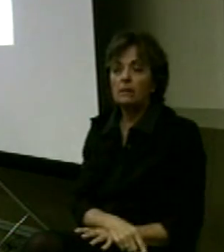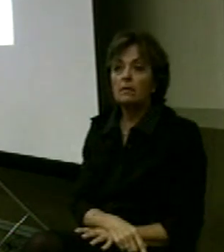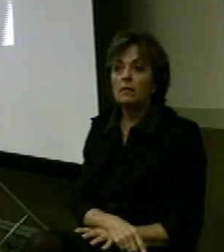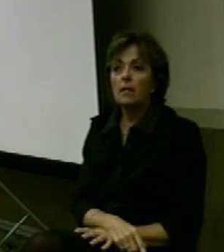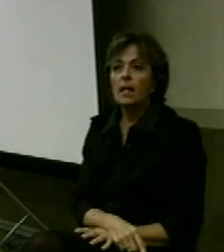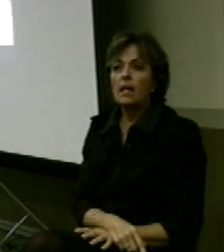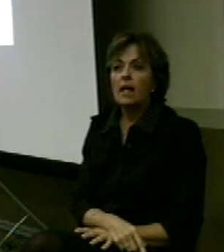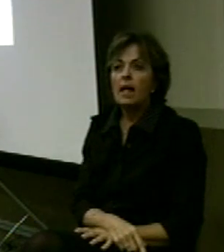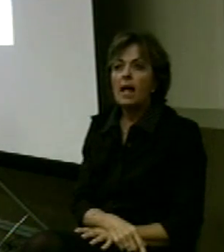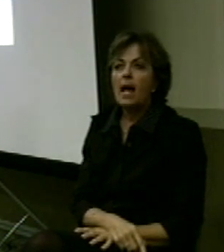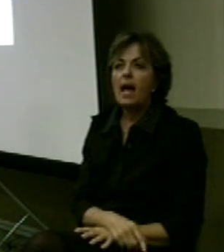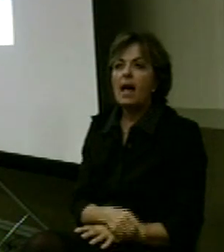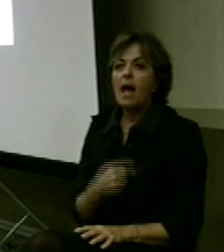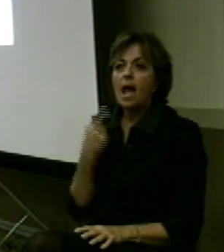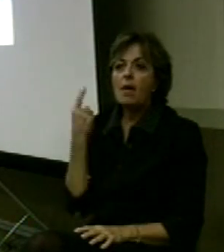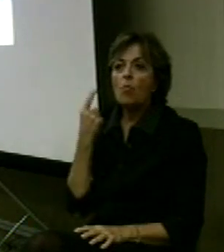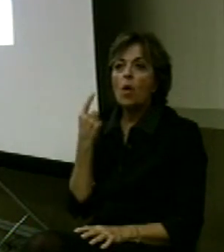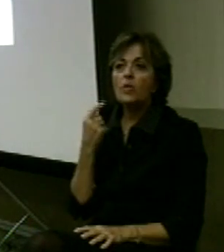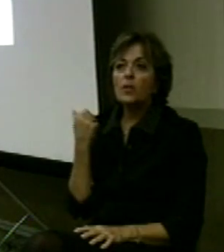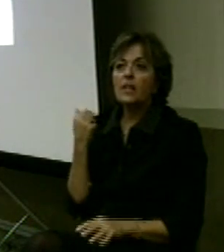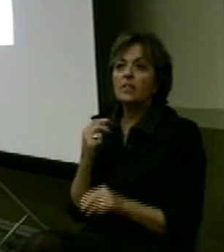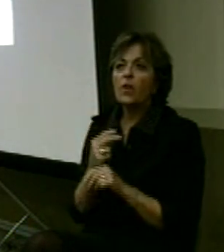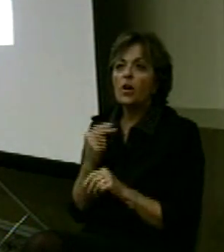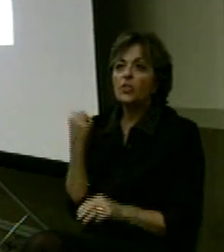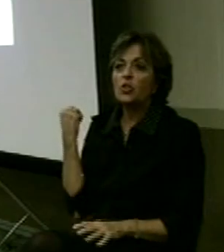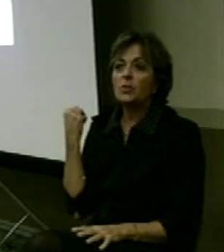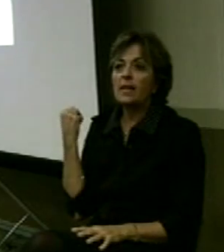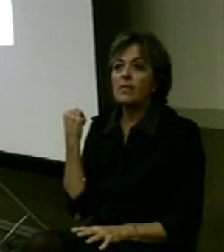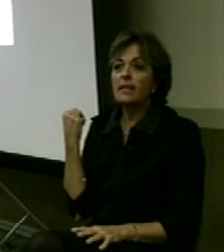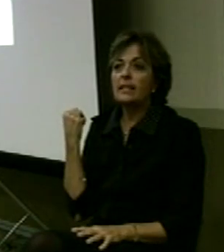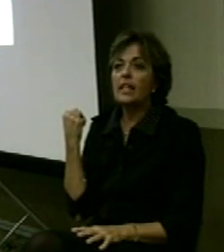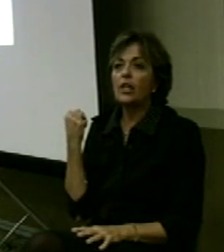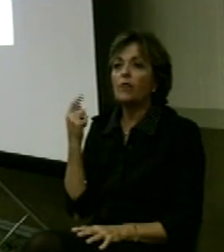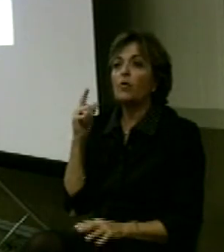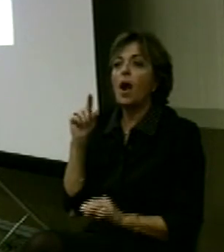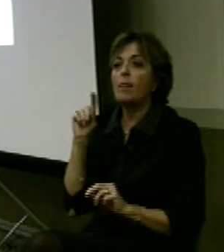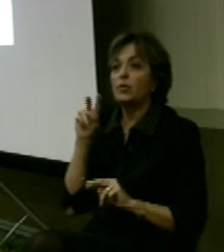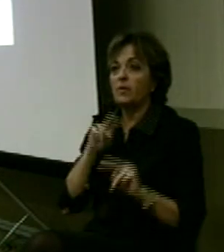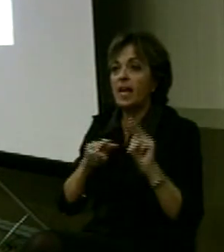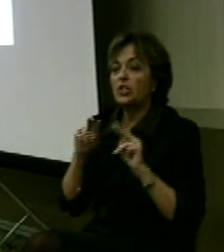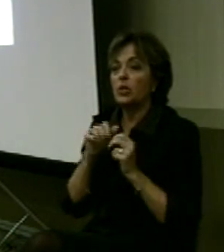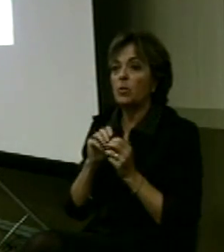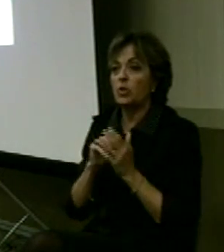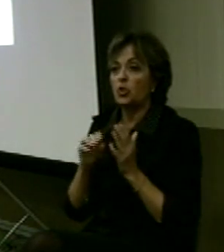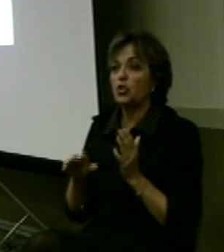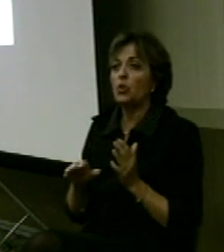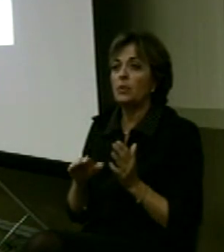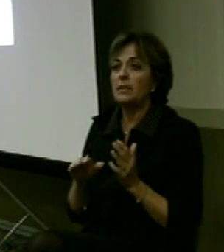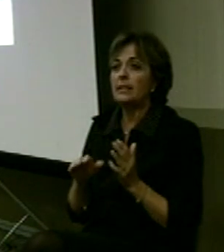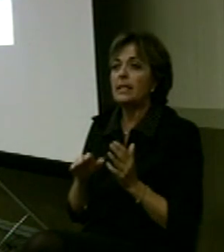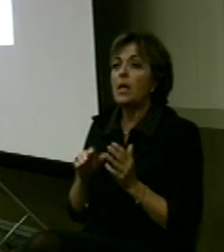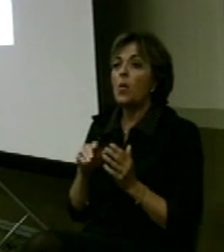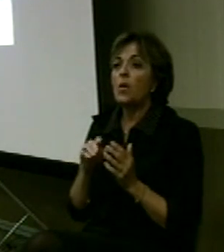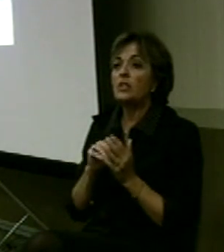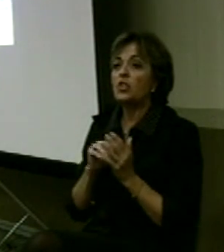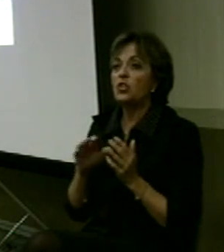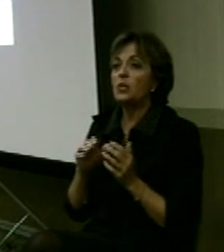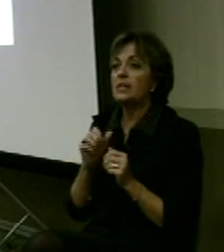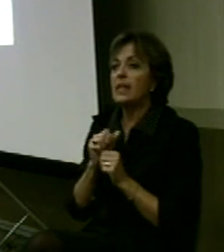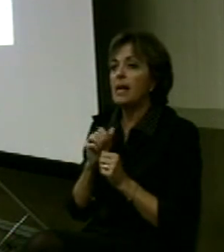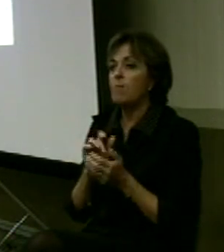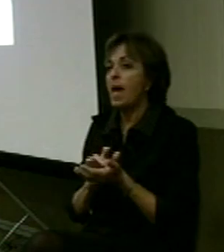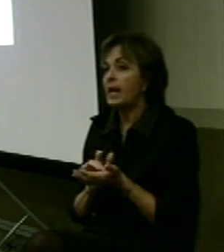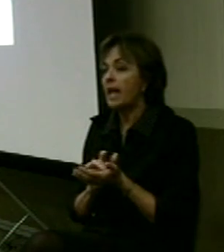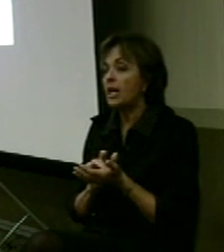over here, okay. Yes. I am wondering, as far as using this here for observation with the